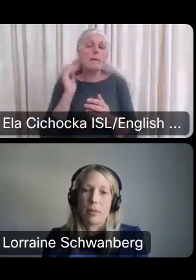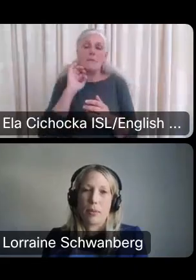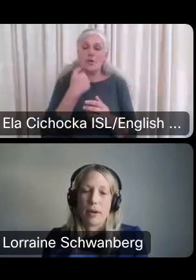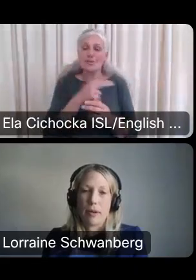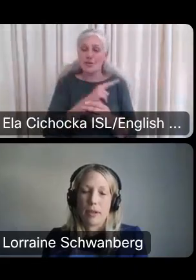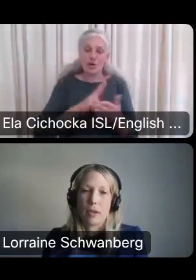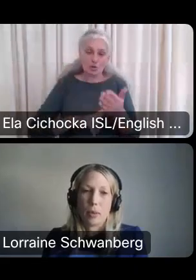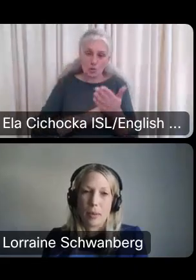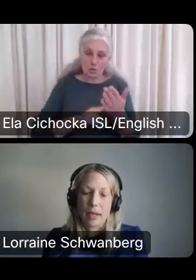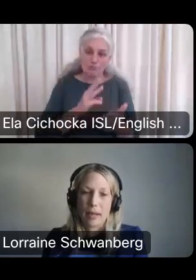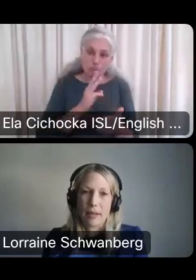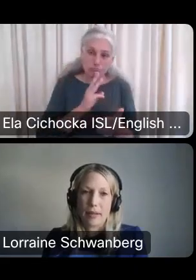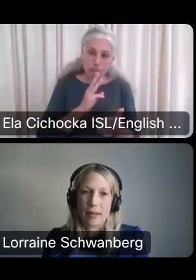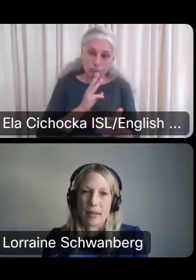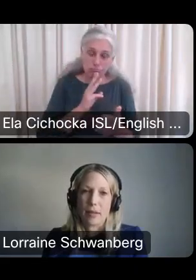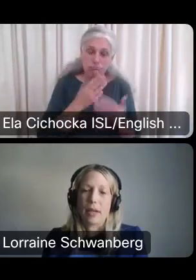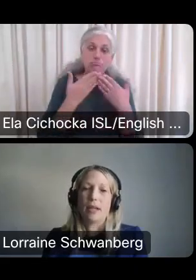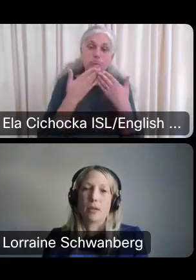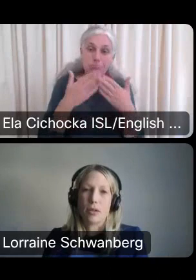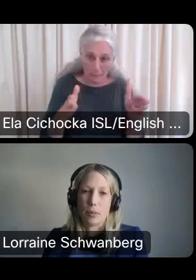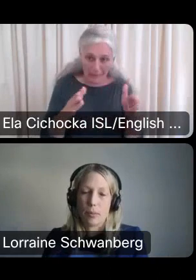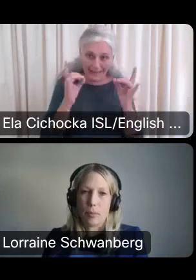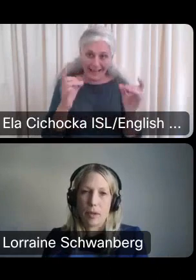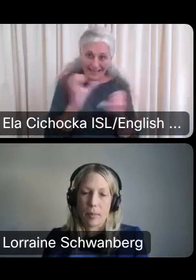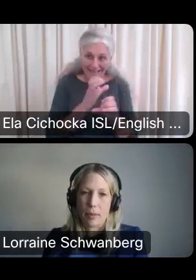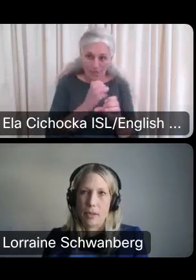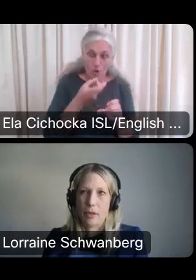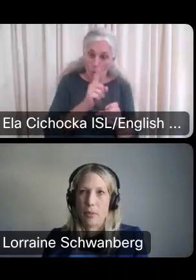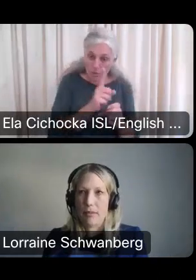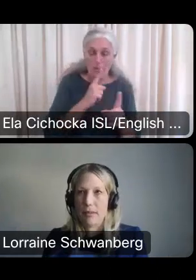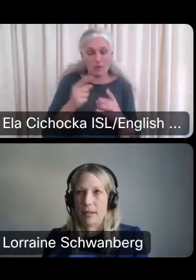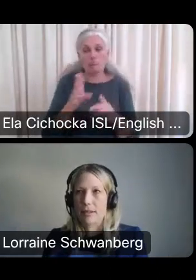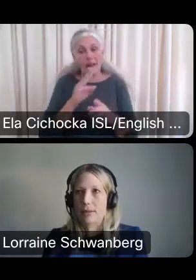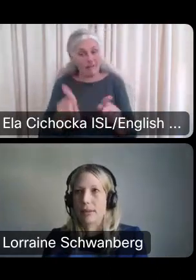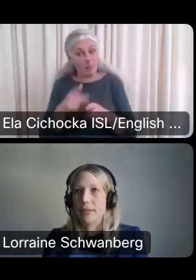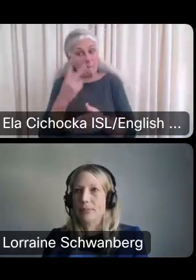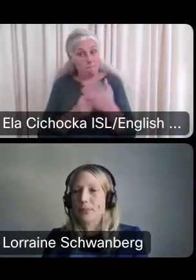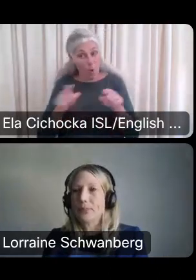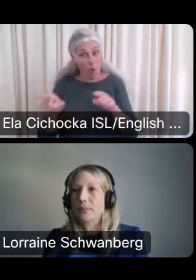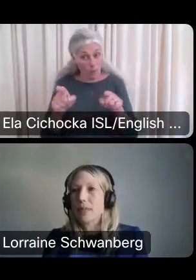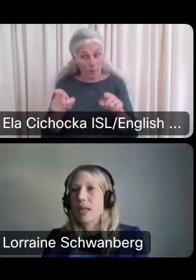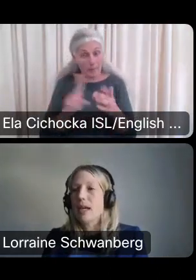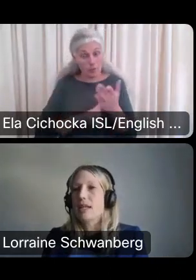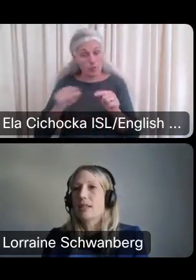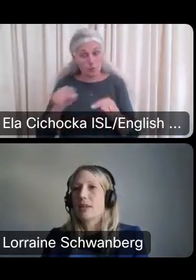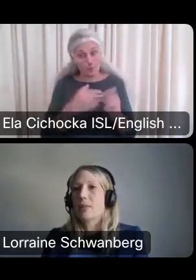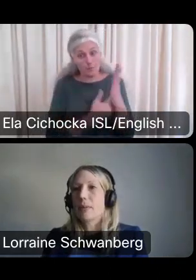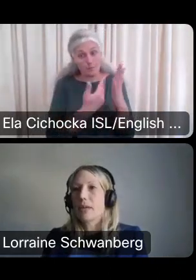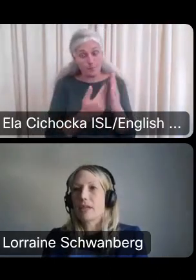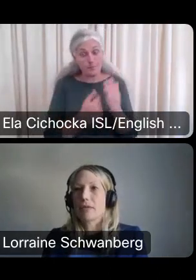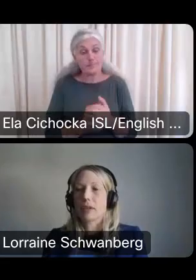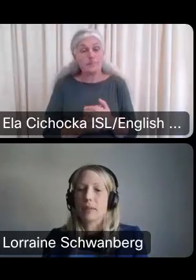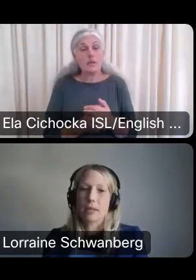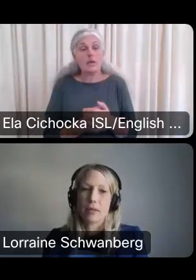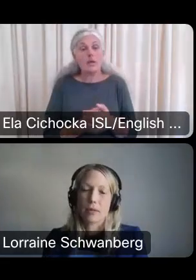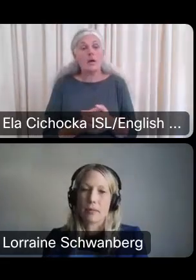to the public healthcare sector, it's also applicable to the private sector. Okay. So in preparation for